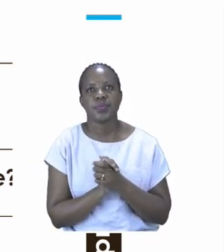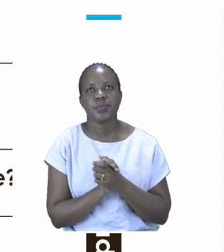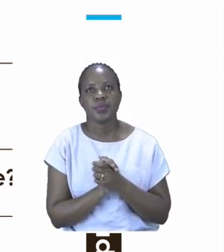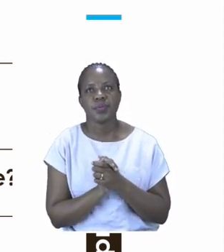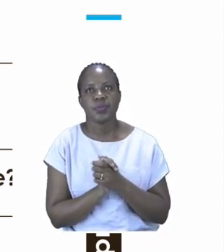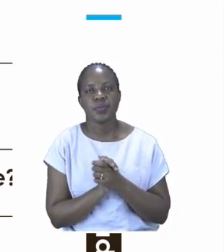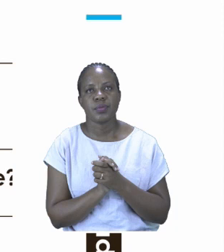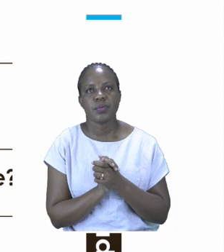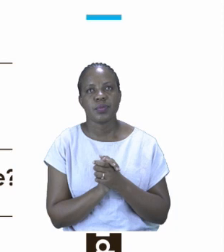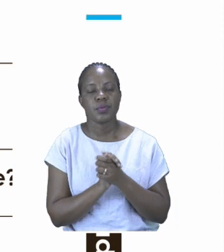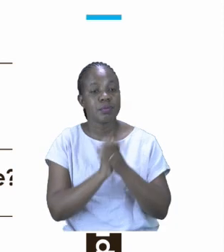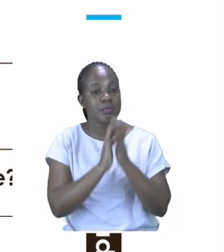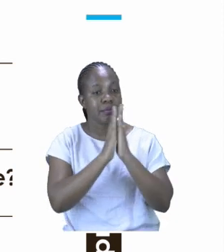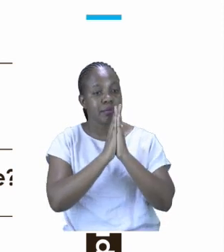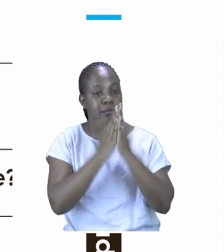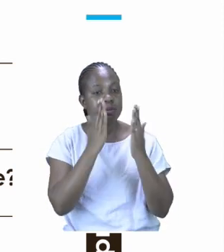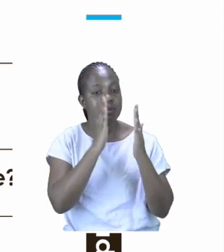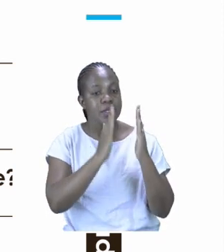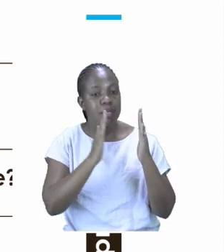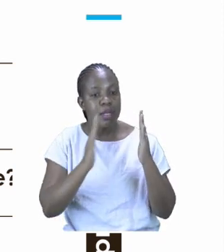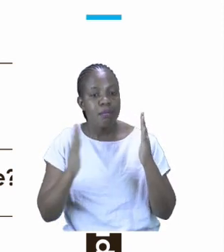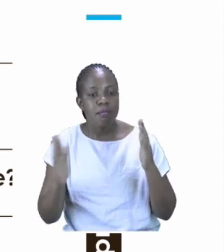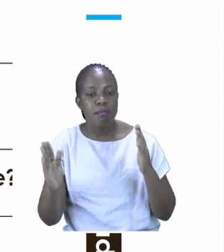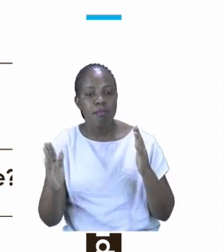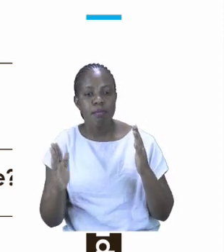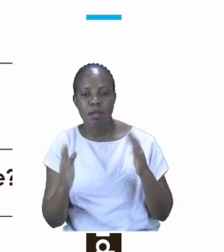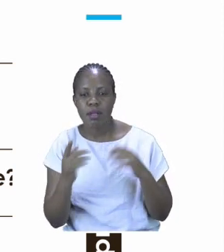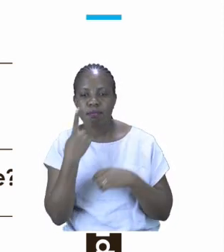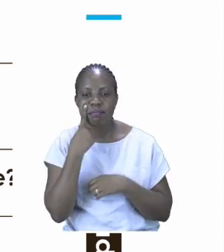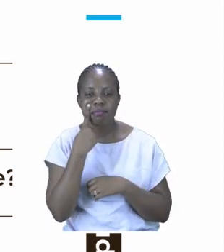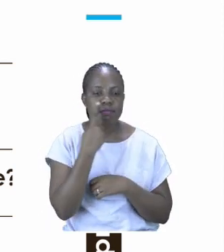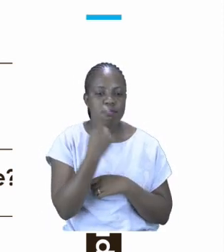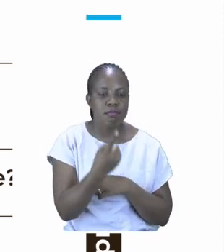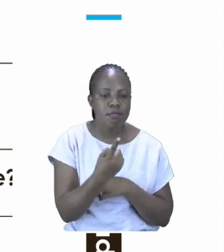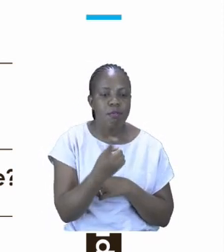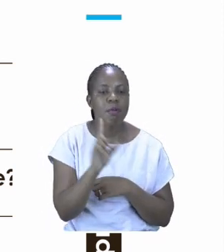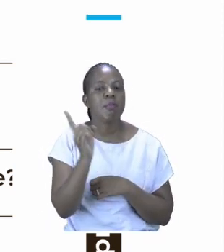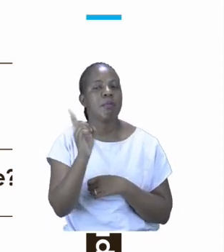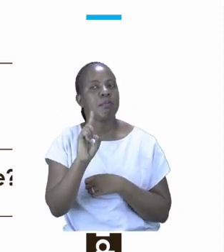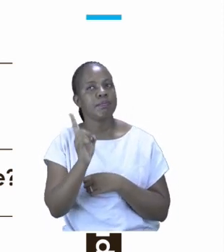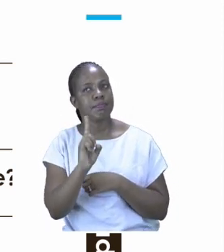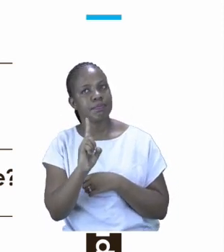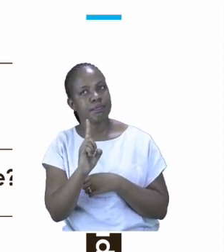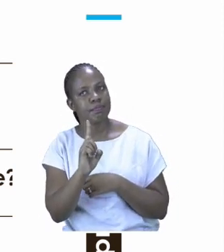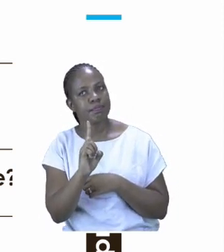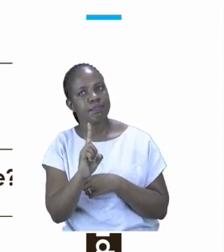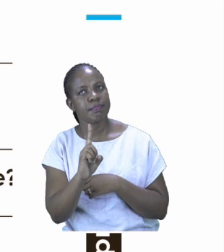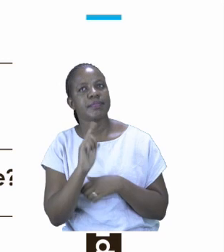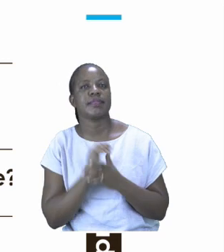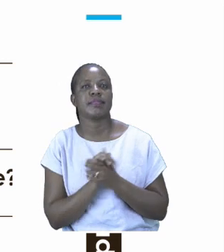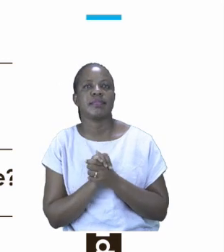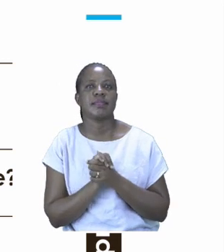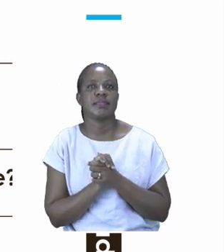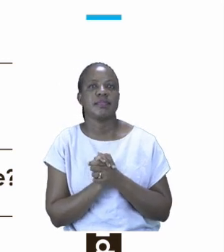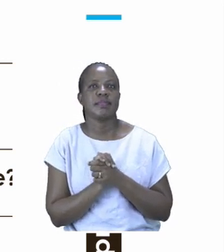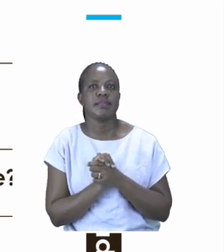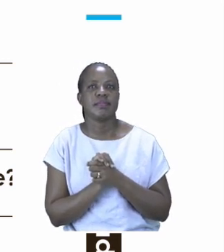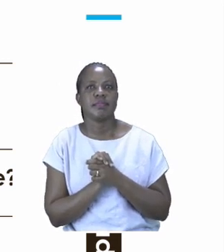find in the library? What did they find in the